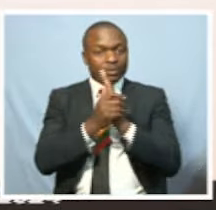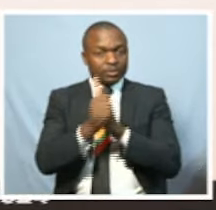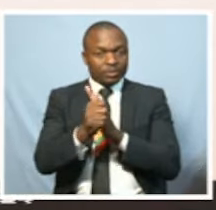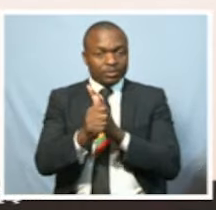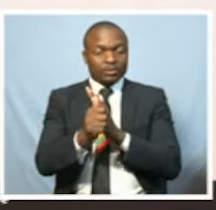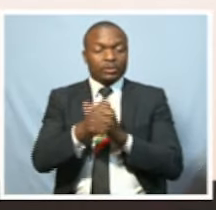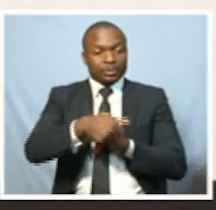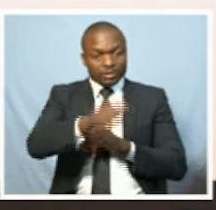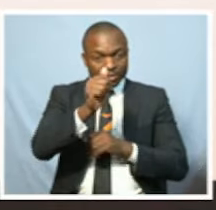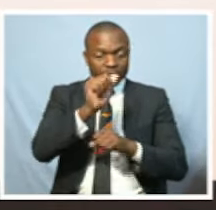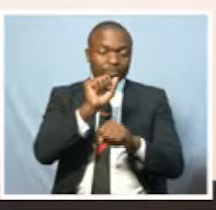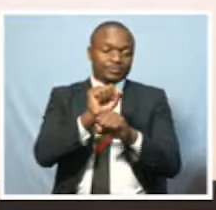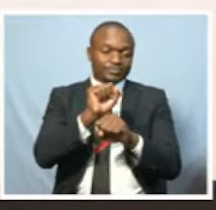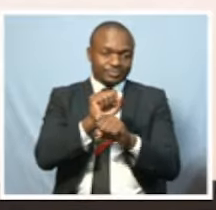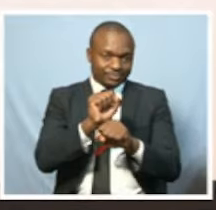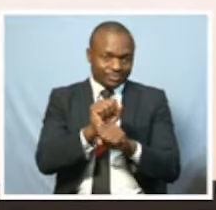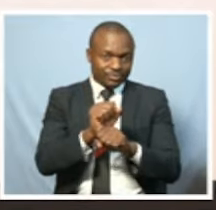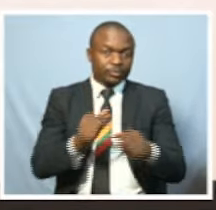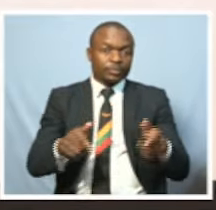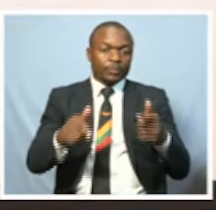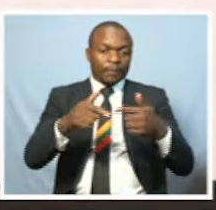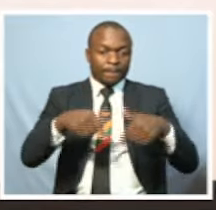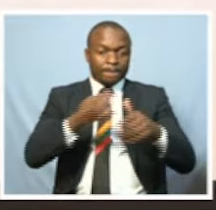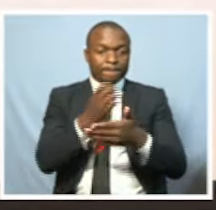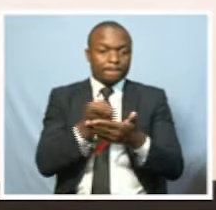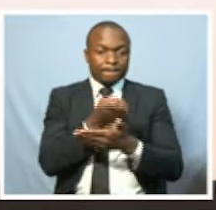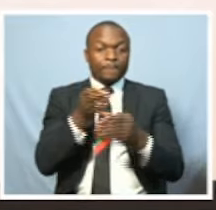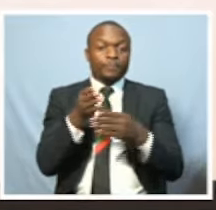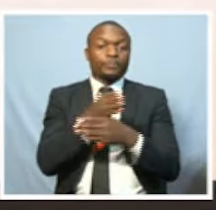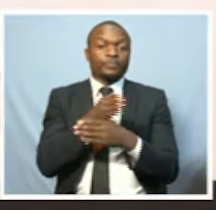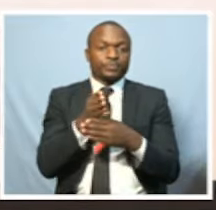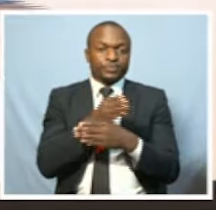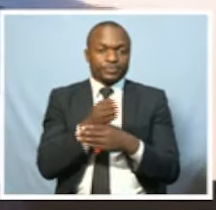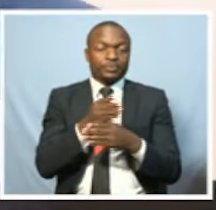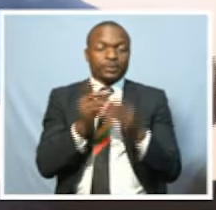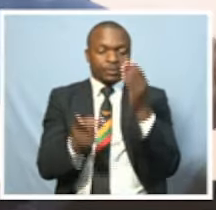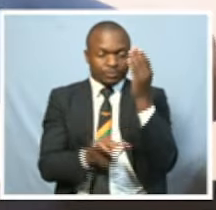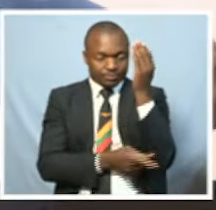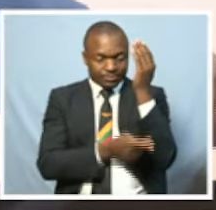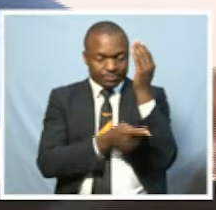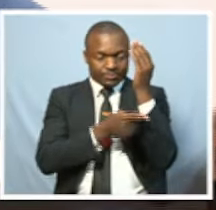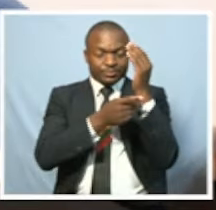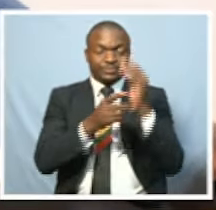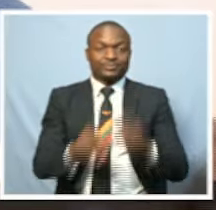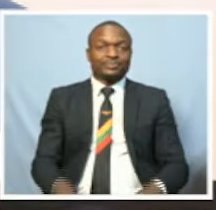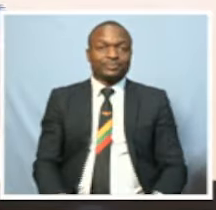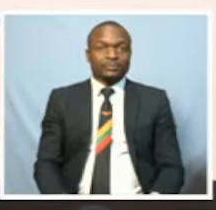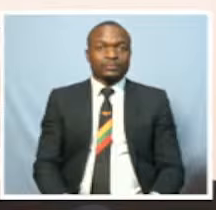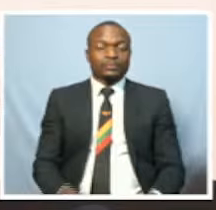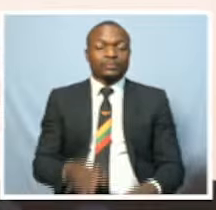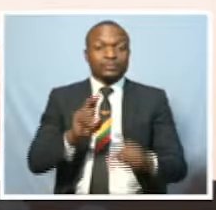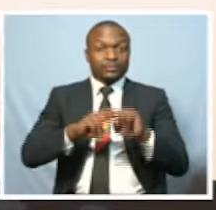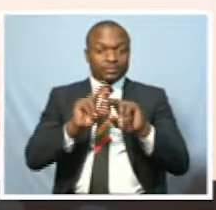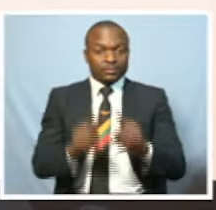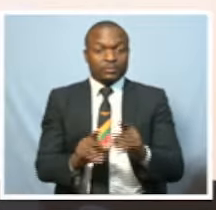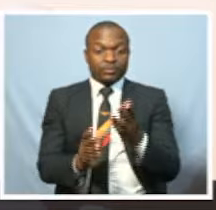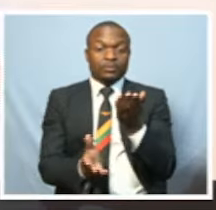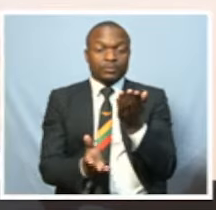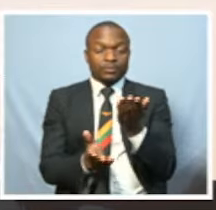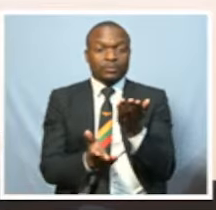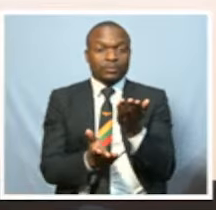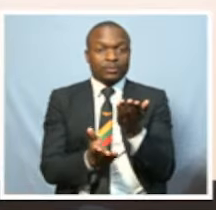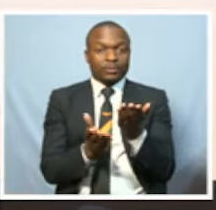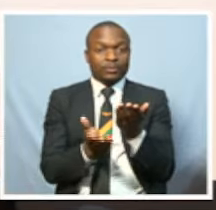the self-employment and local economic entrepreneurship development. Chair, the page is